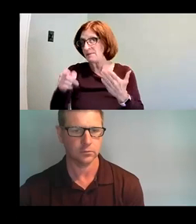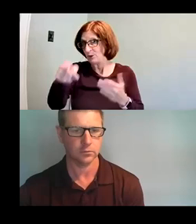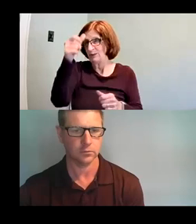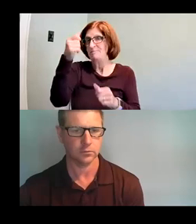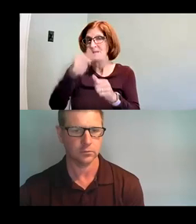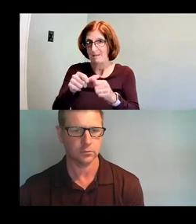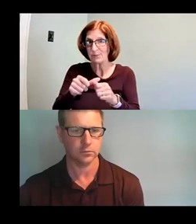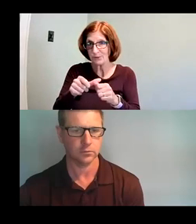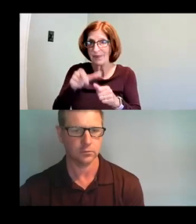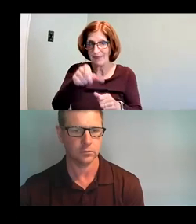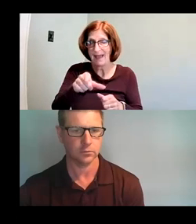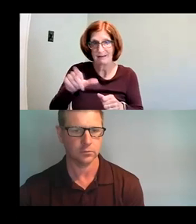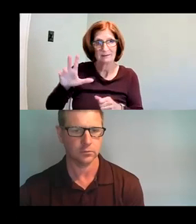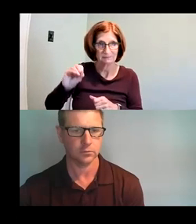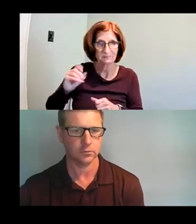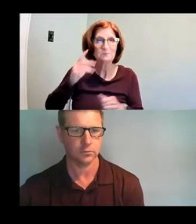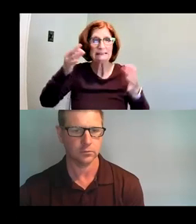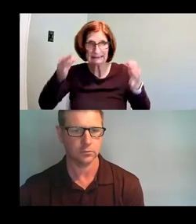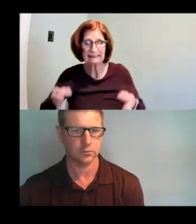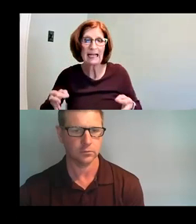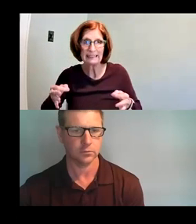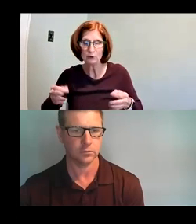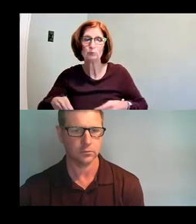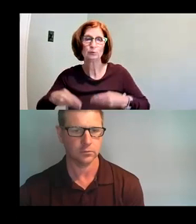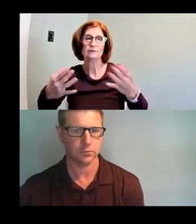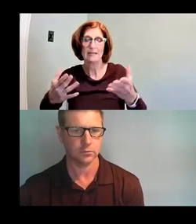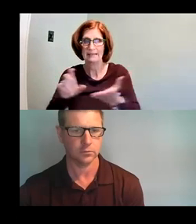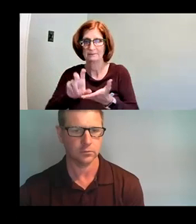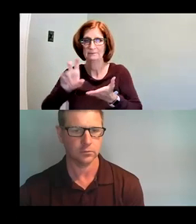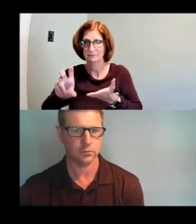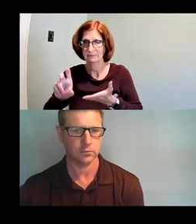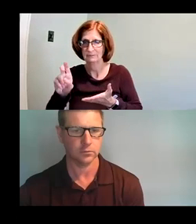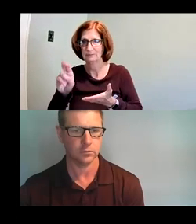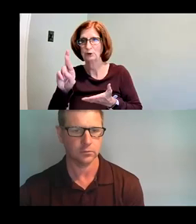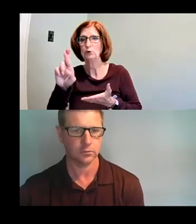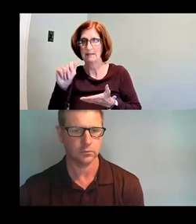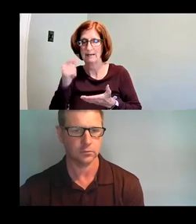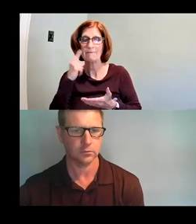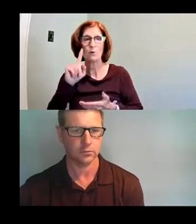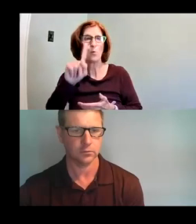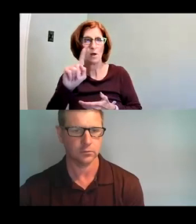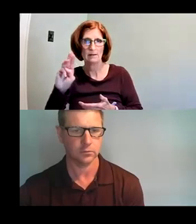FNB has decided to provide an investment to the URA for $1 million. And